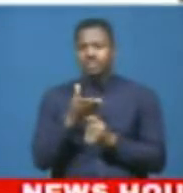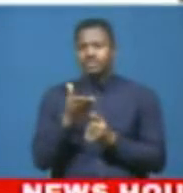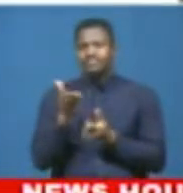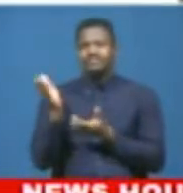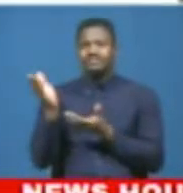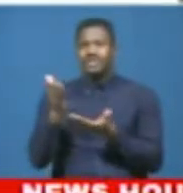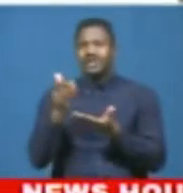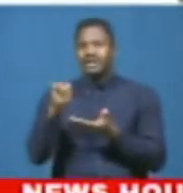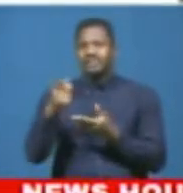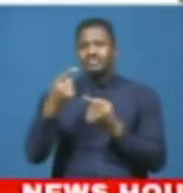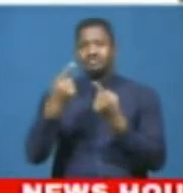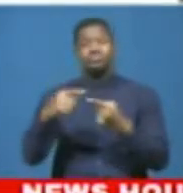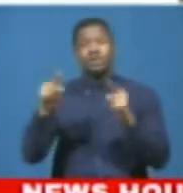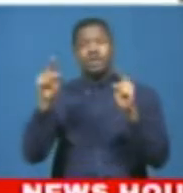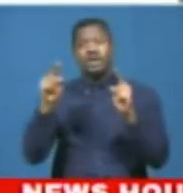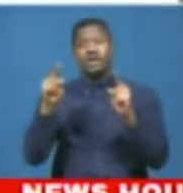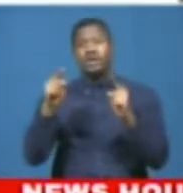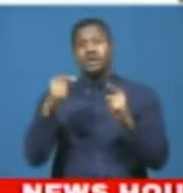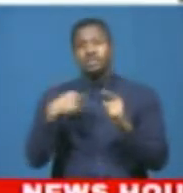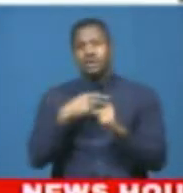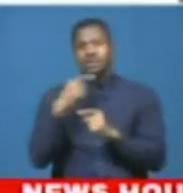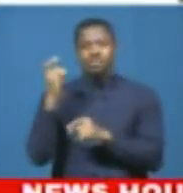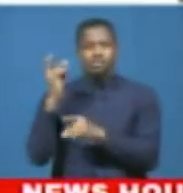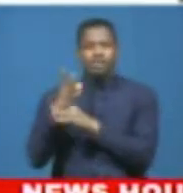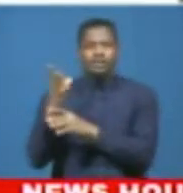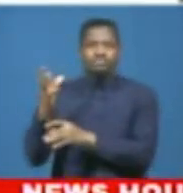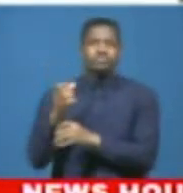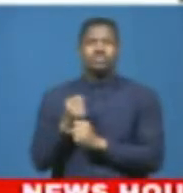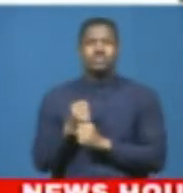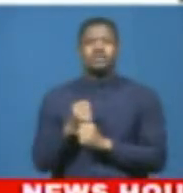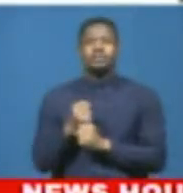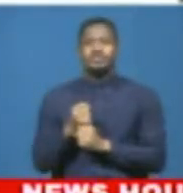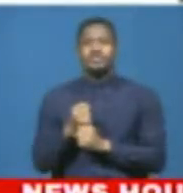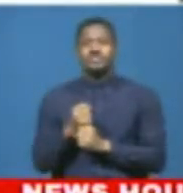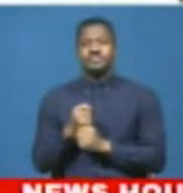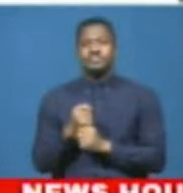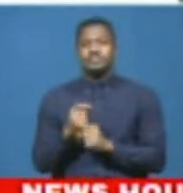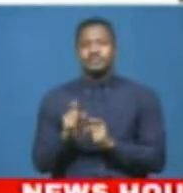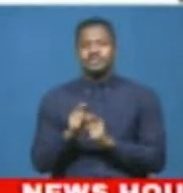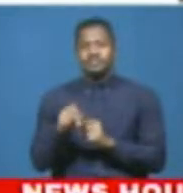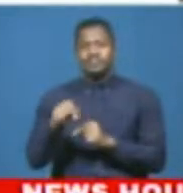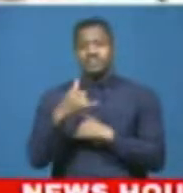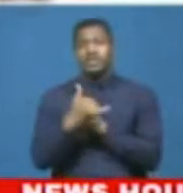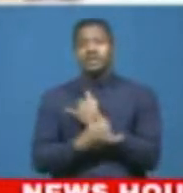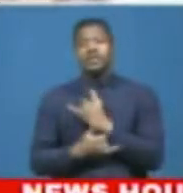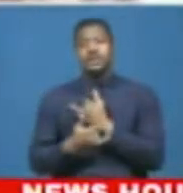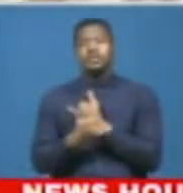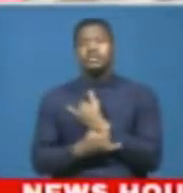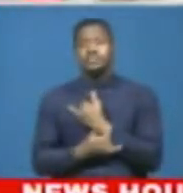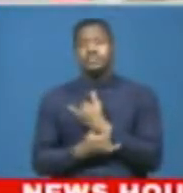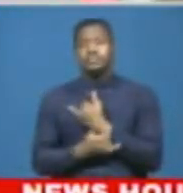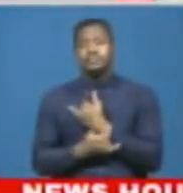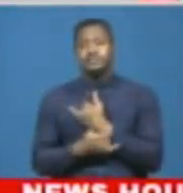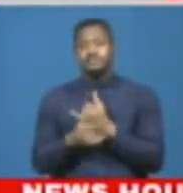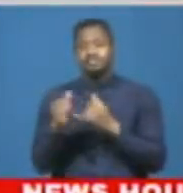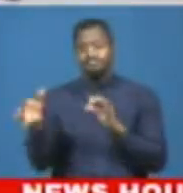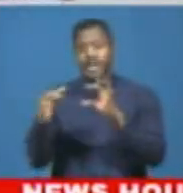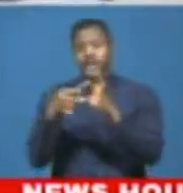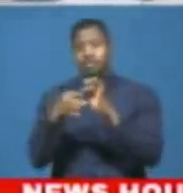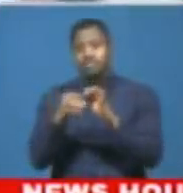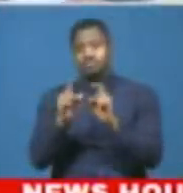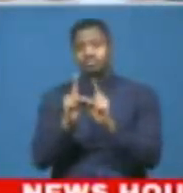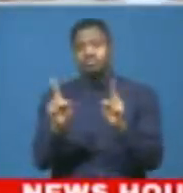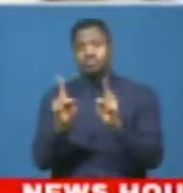the successes we have chalked so far as a nation. In compliance with the social